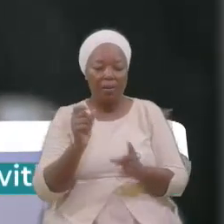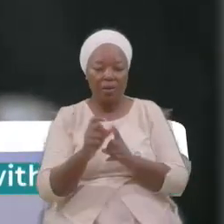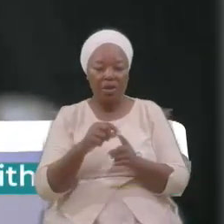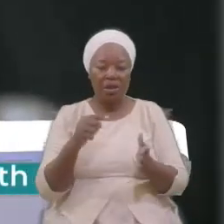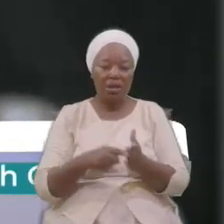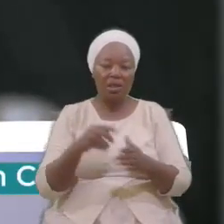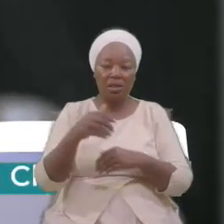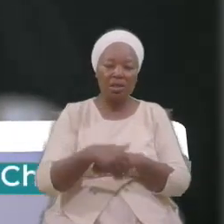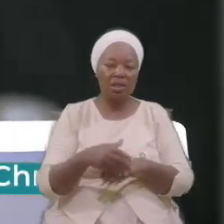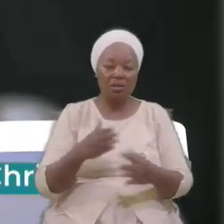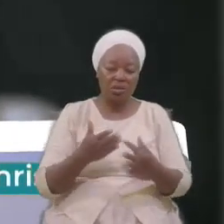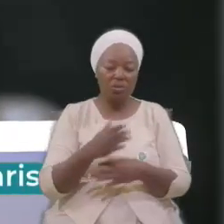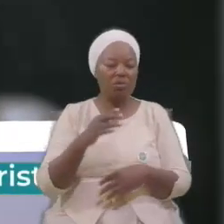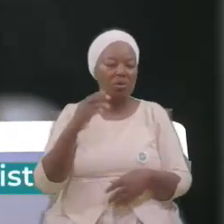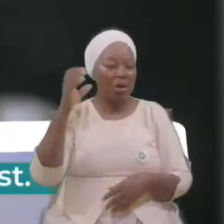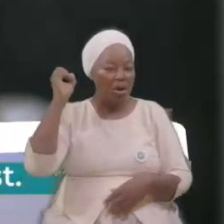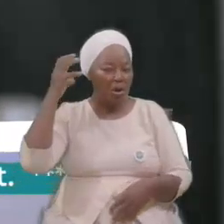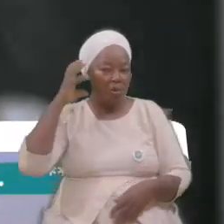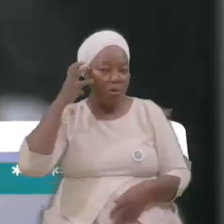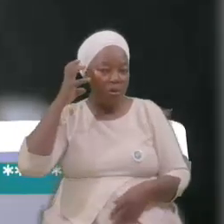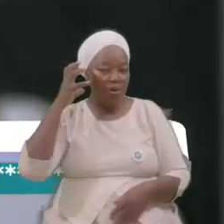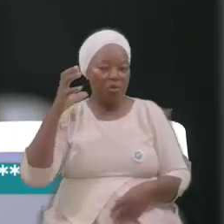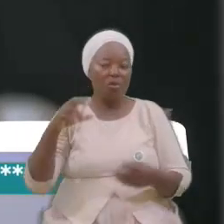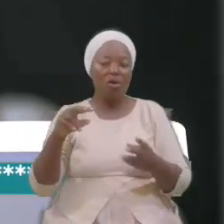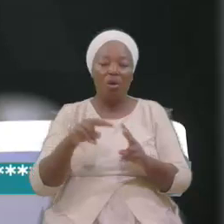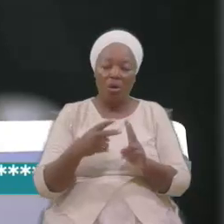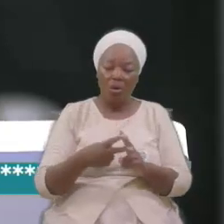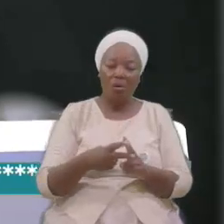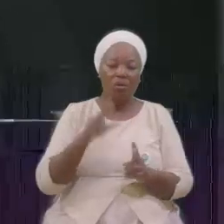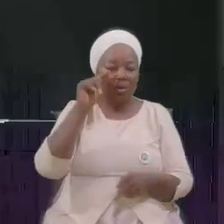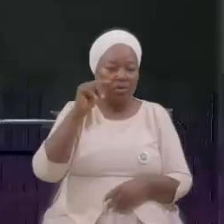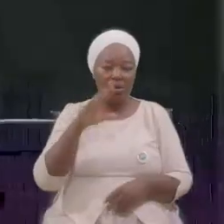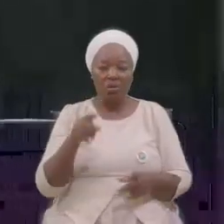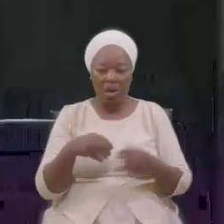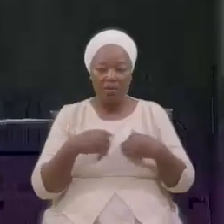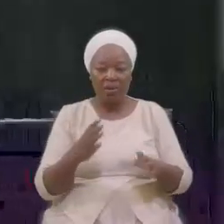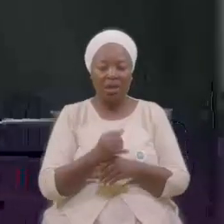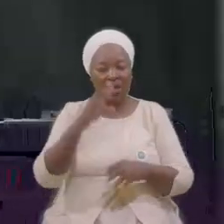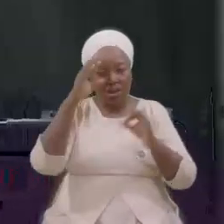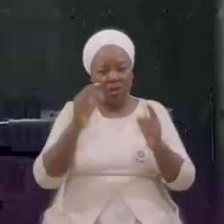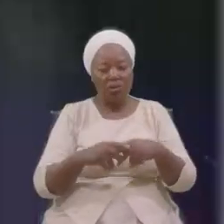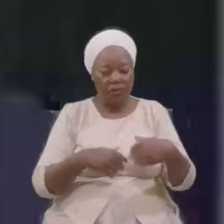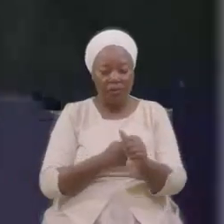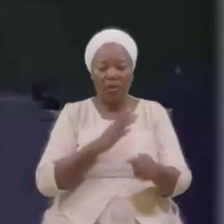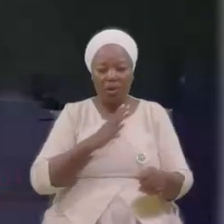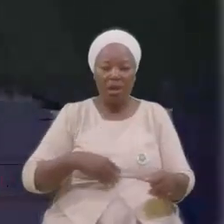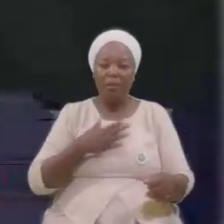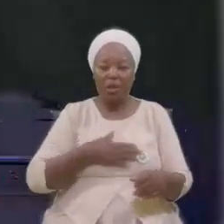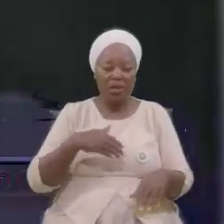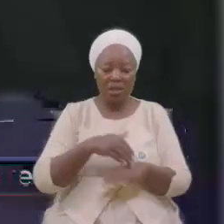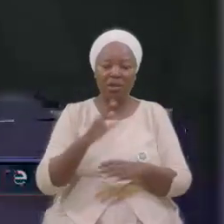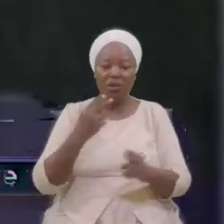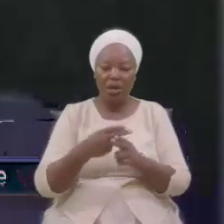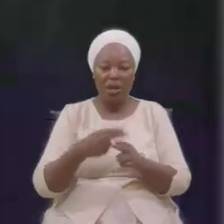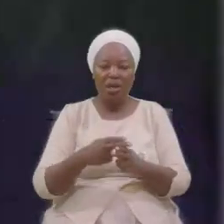or television, and you have taken the decision to follow Christ, please send your name, your cell